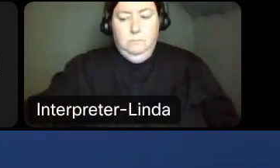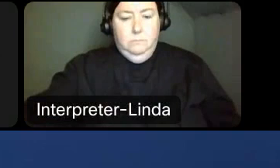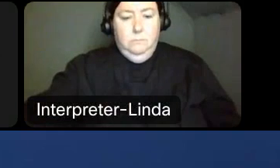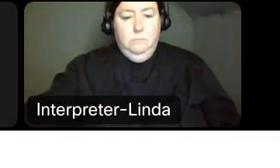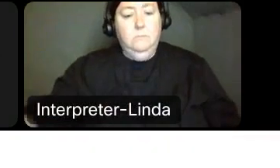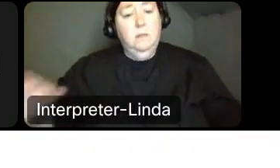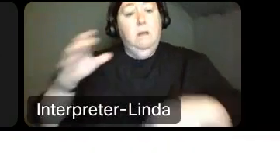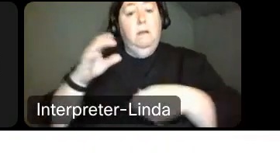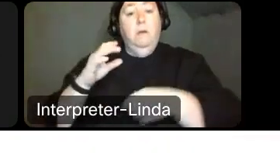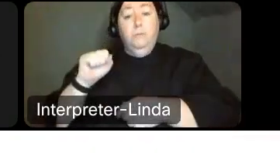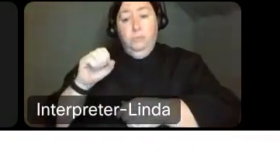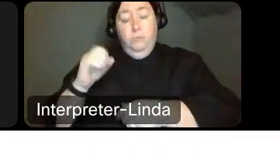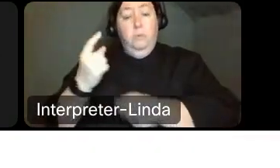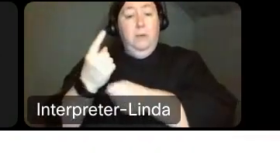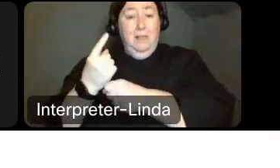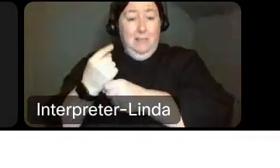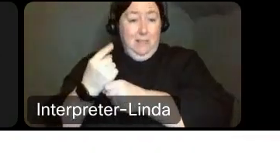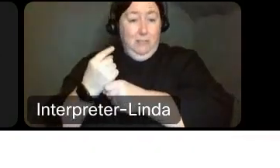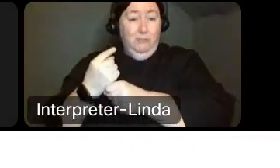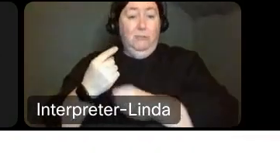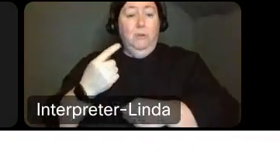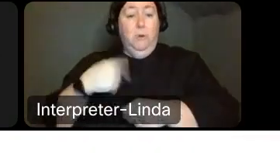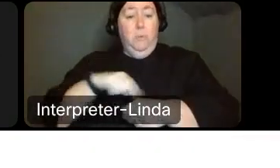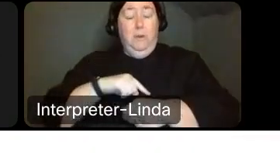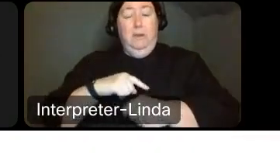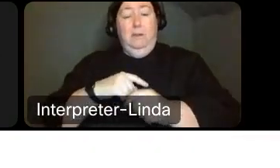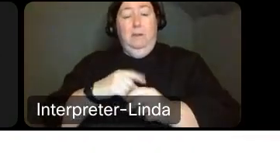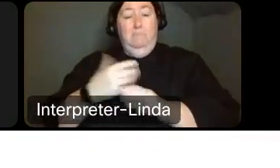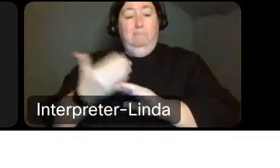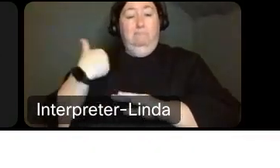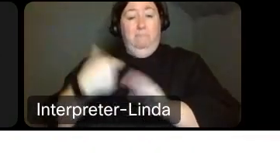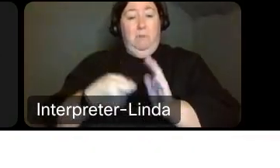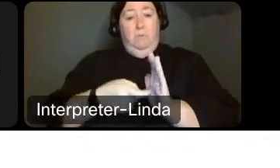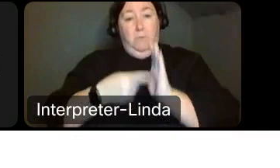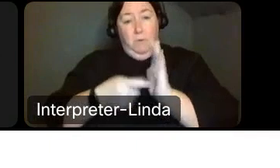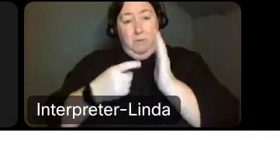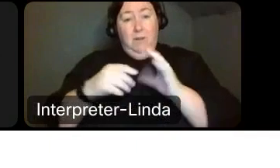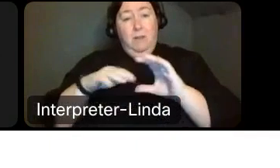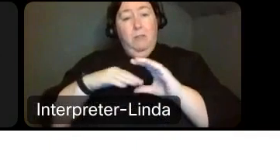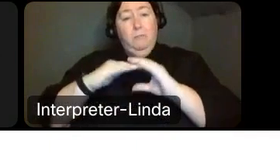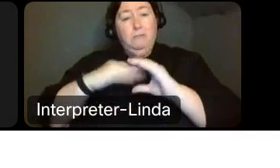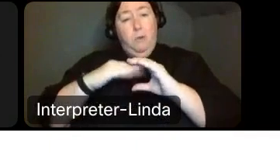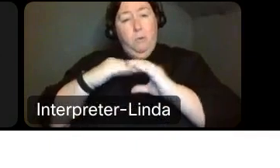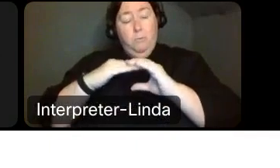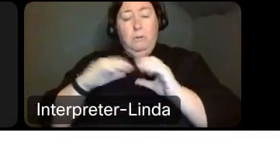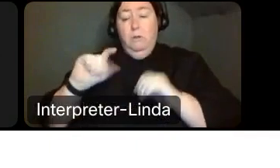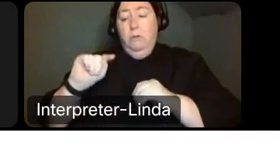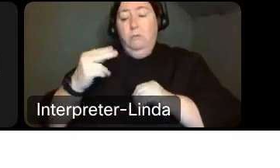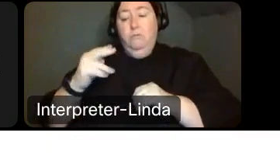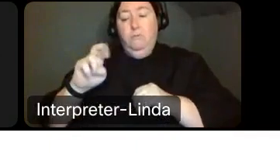So last year, we moved away from requiring you to enter a threshold, every threshold